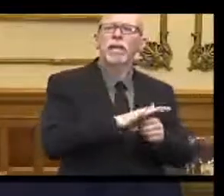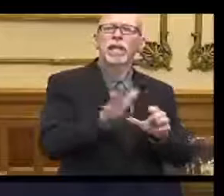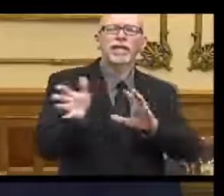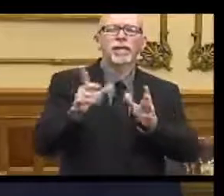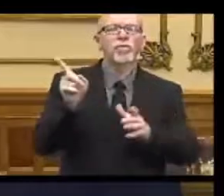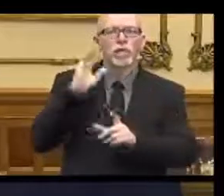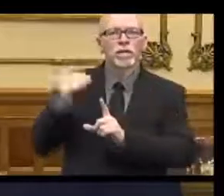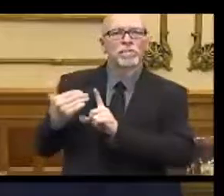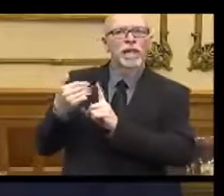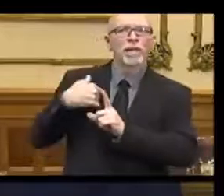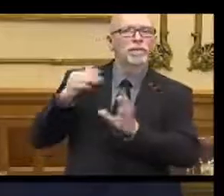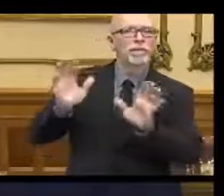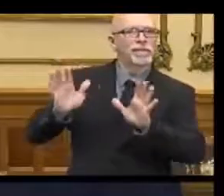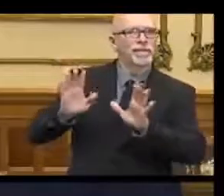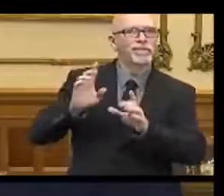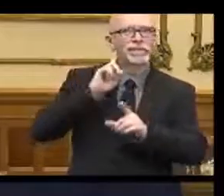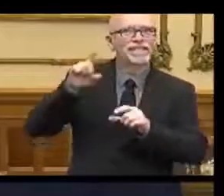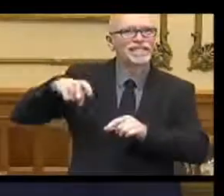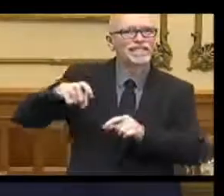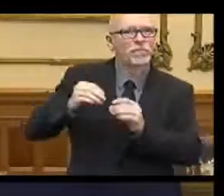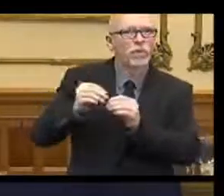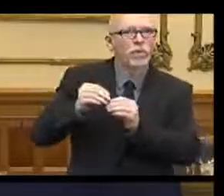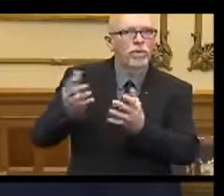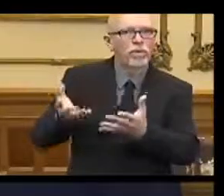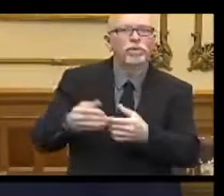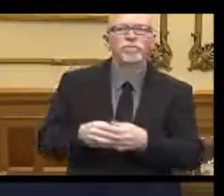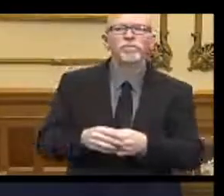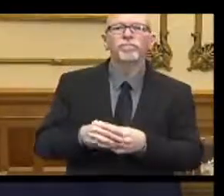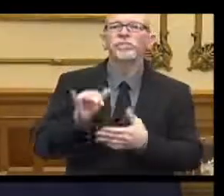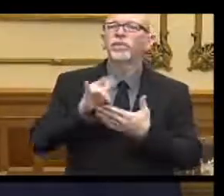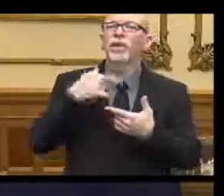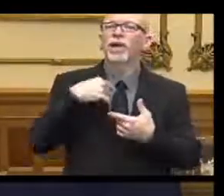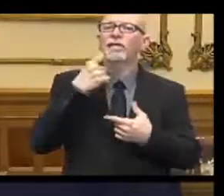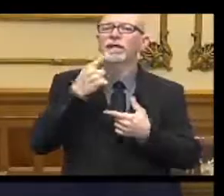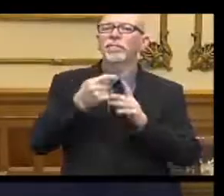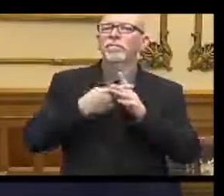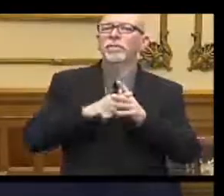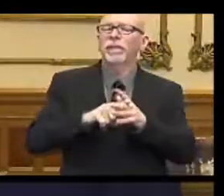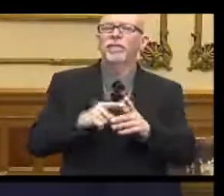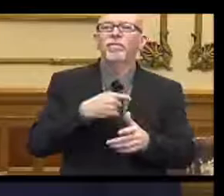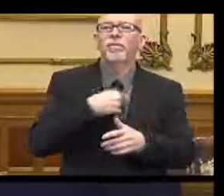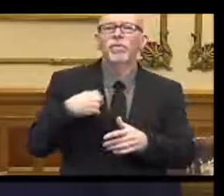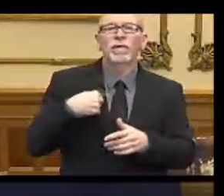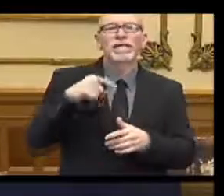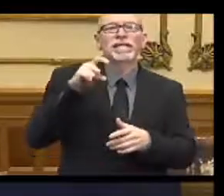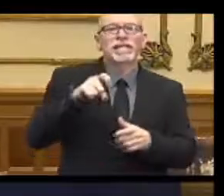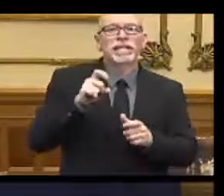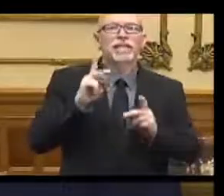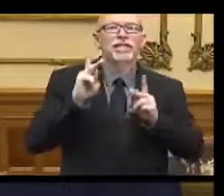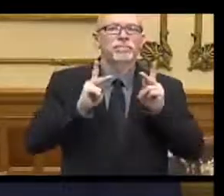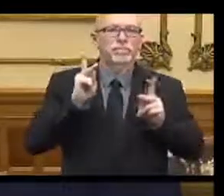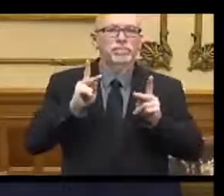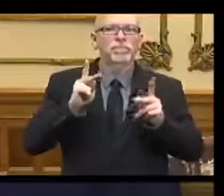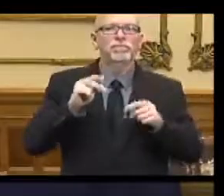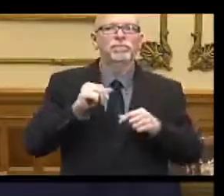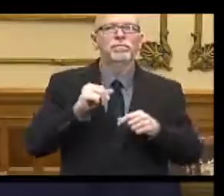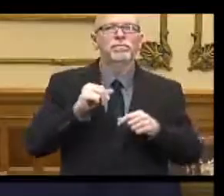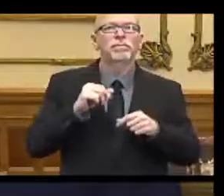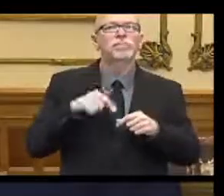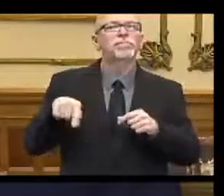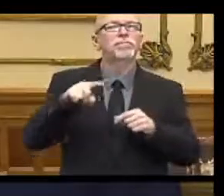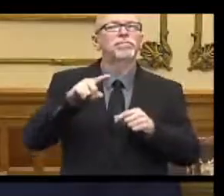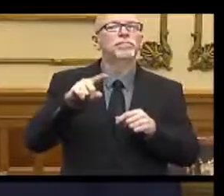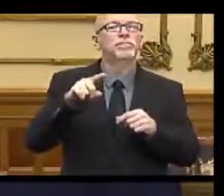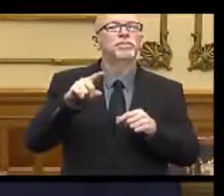me about the need. And that's why I said at the very outset that we need folks who are firing up